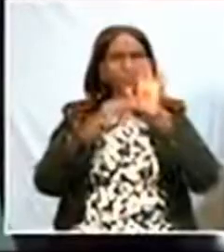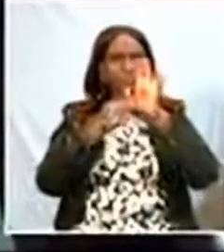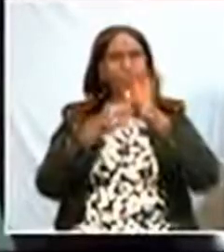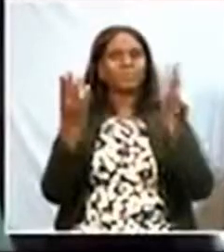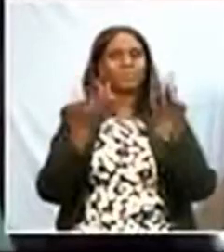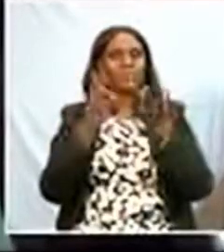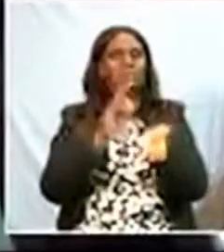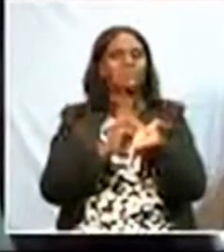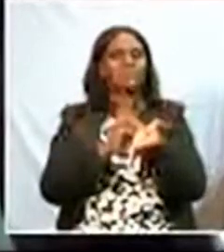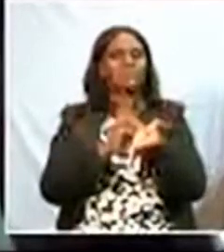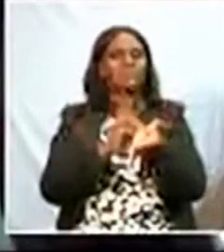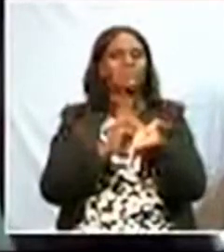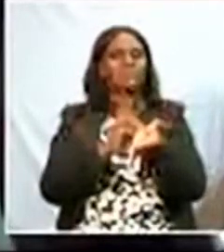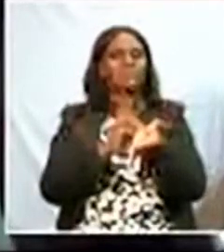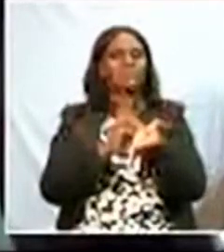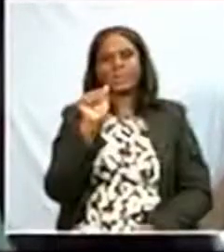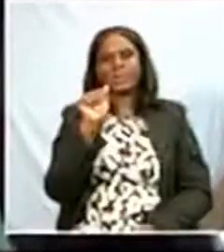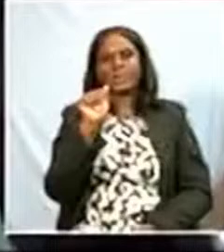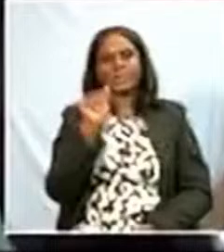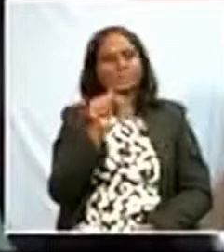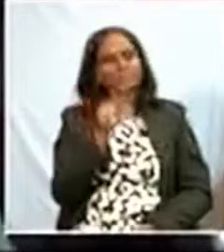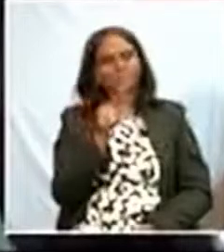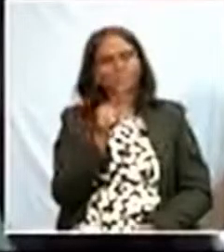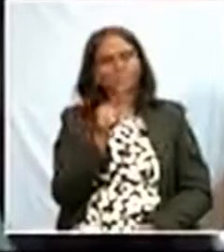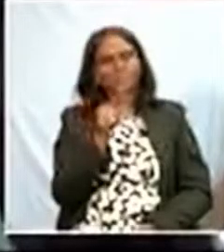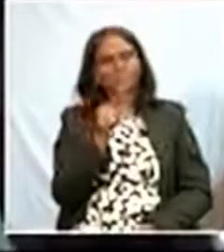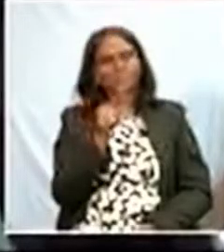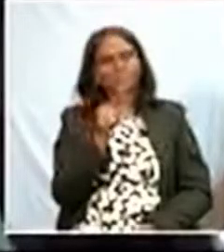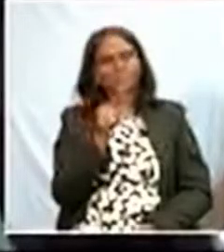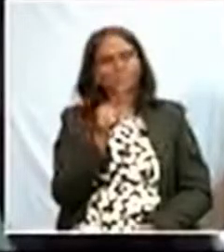Dr. Mwanza. The